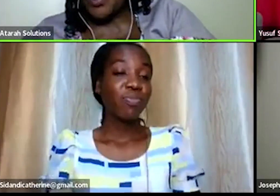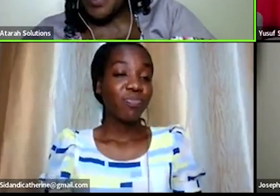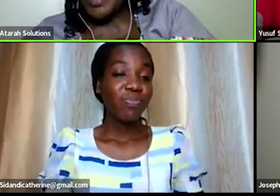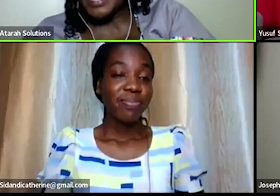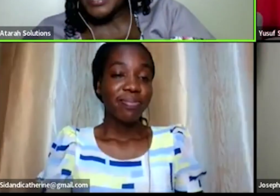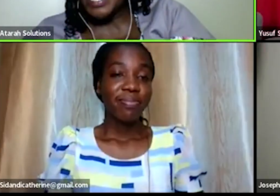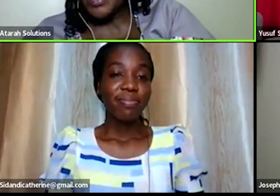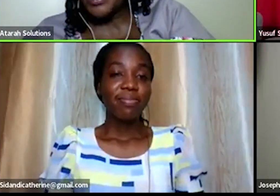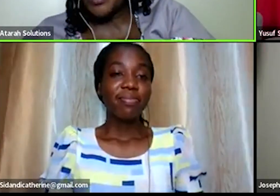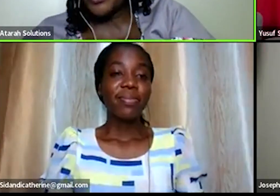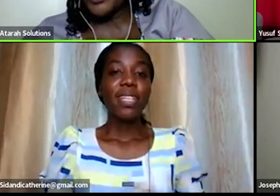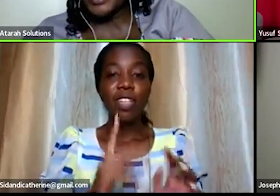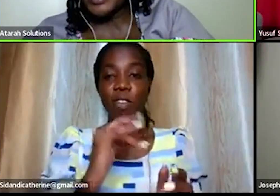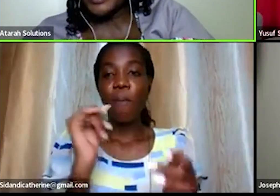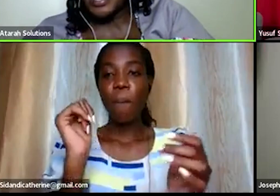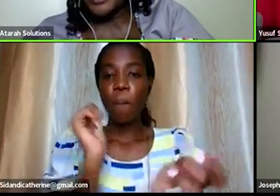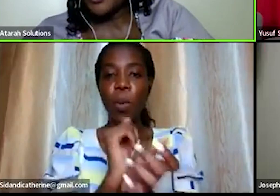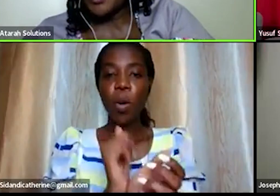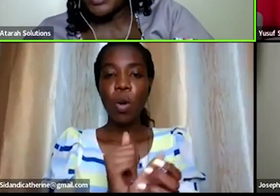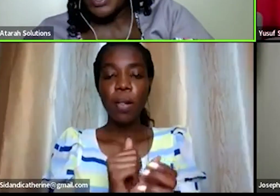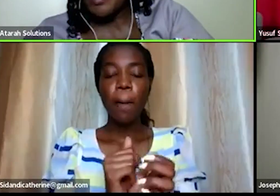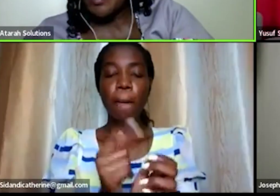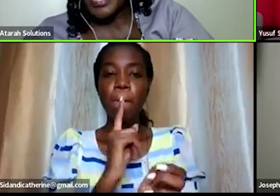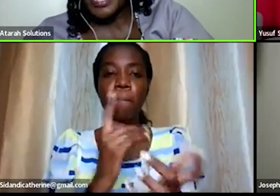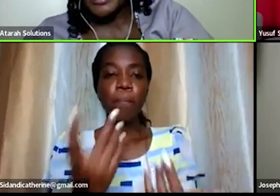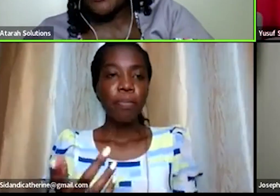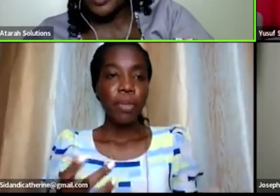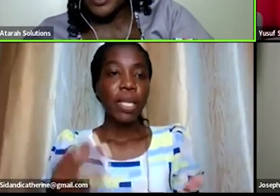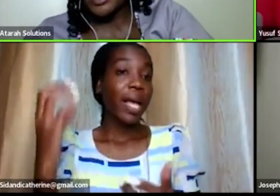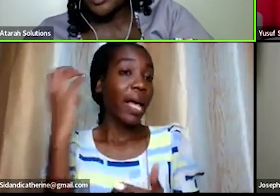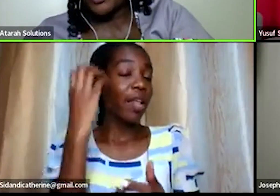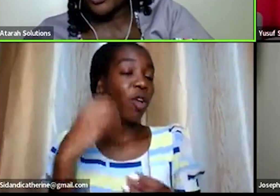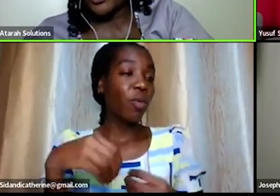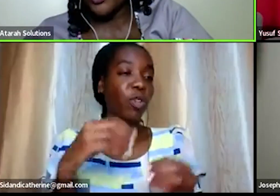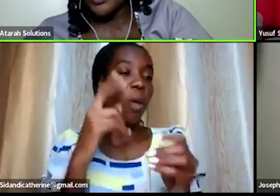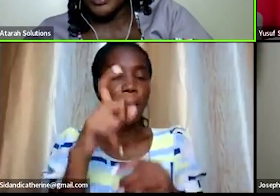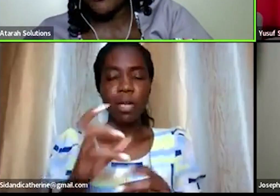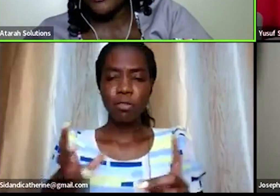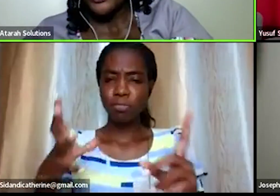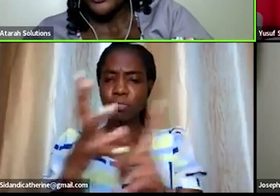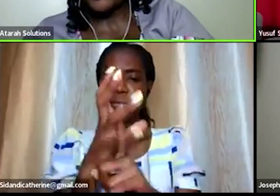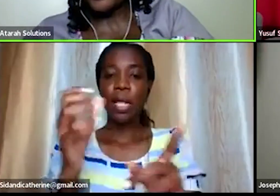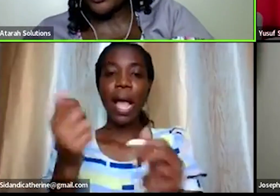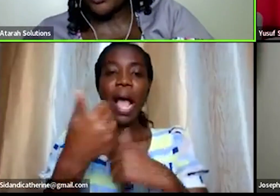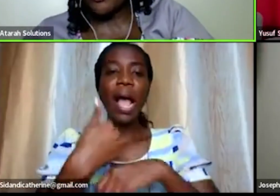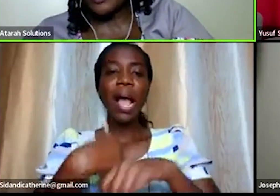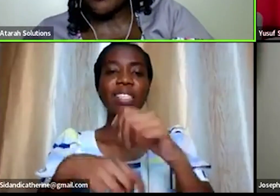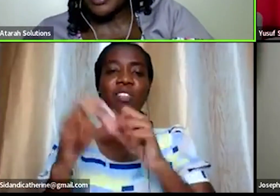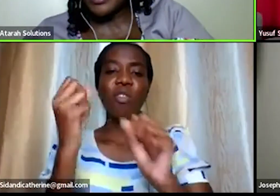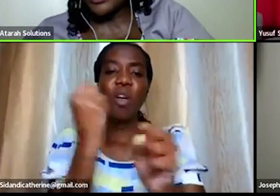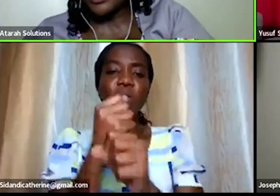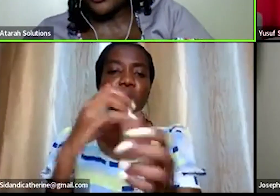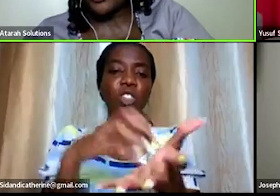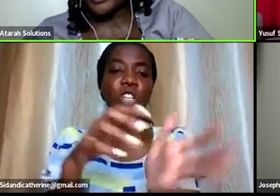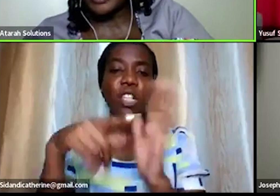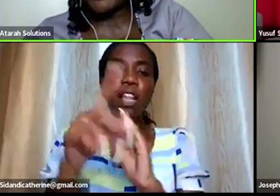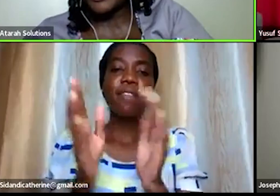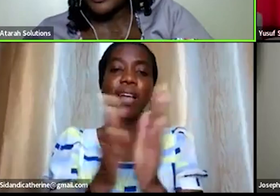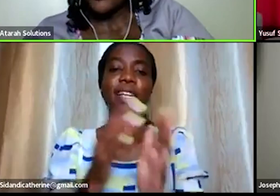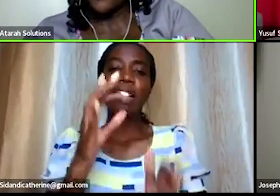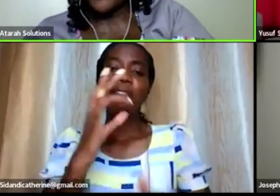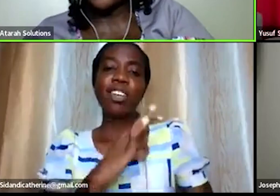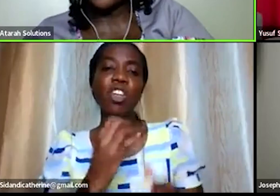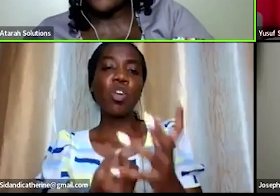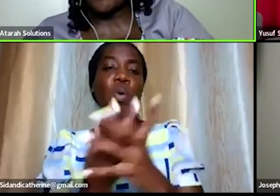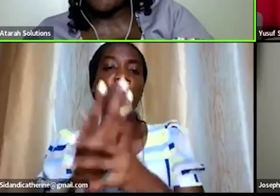so Paul Okwemba says, career opportunities are to be grabbed by actively working to position yourself to a position of advantage. Growth